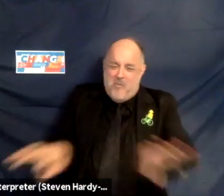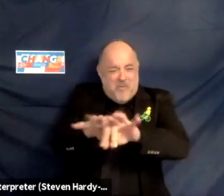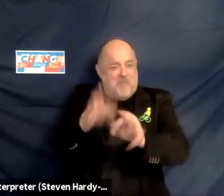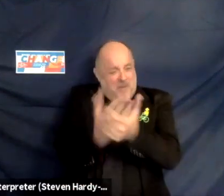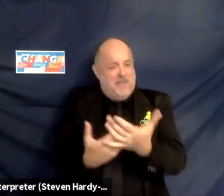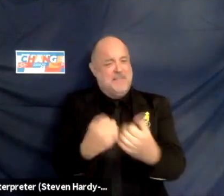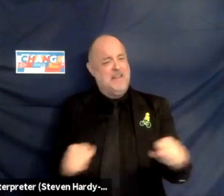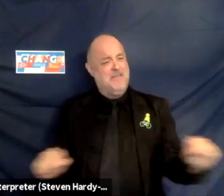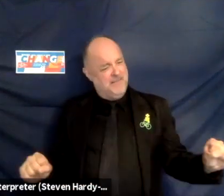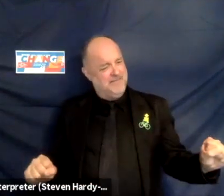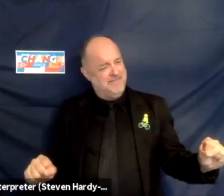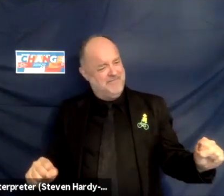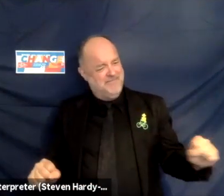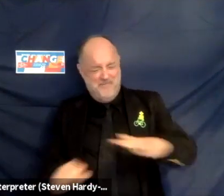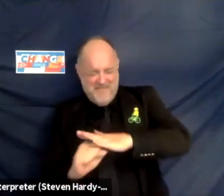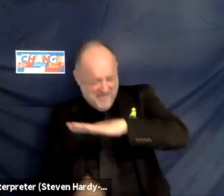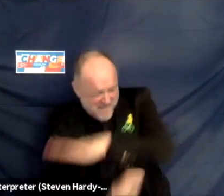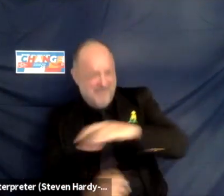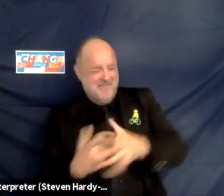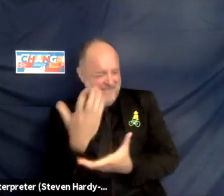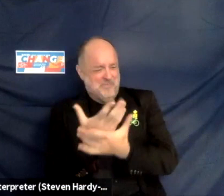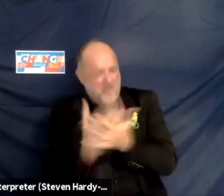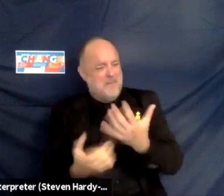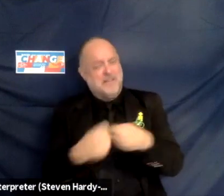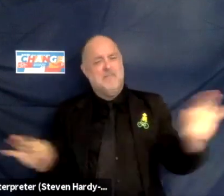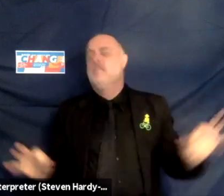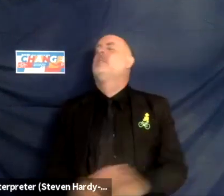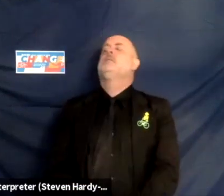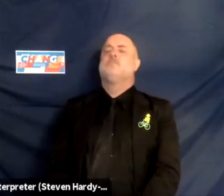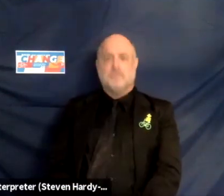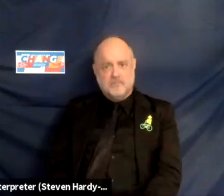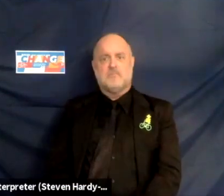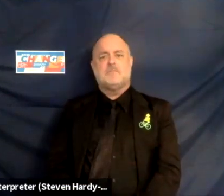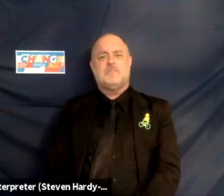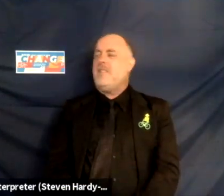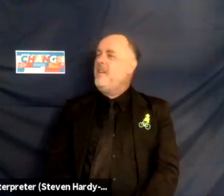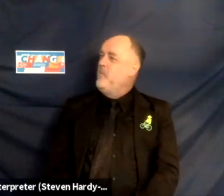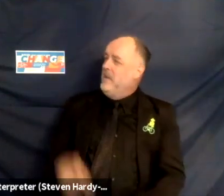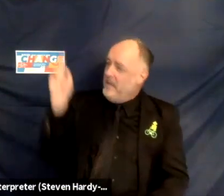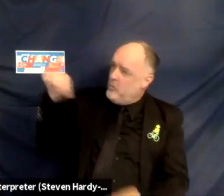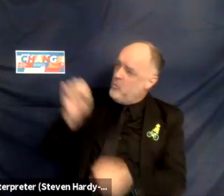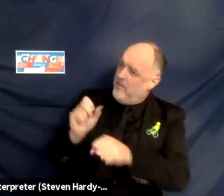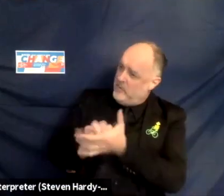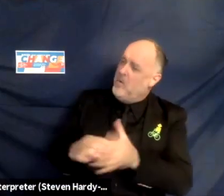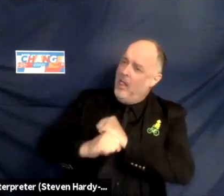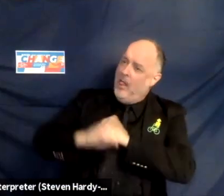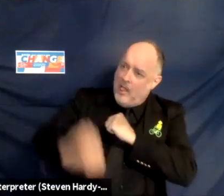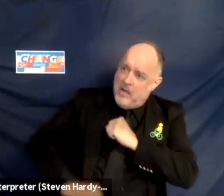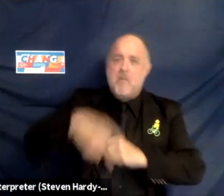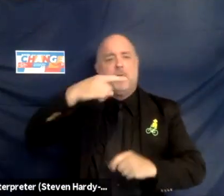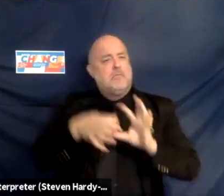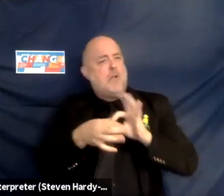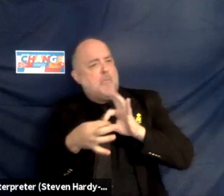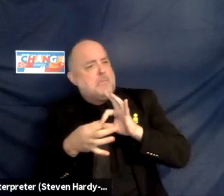And it's very important to the kinds of things I think we want to work together on, which is one reason why we thought it was important to get enough